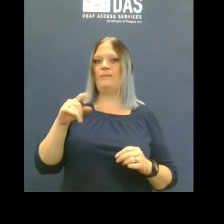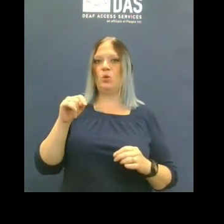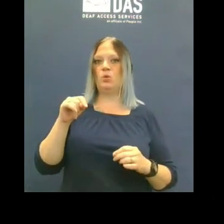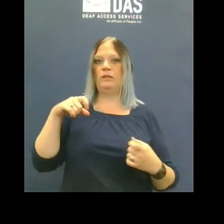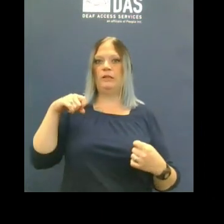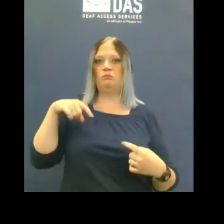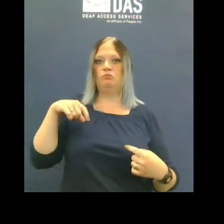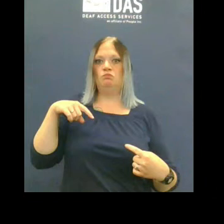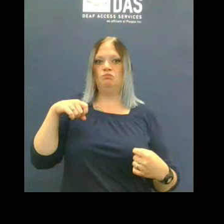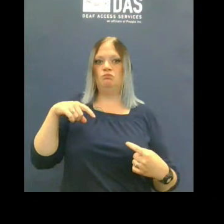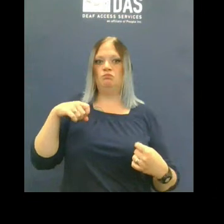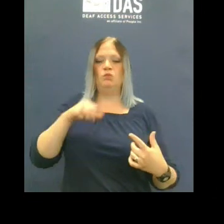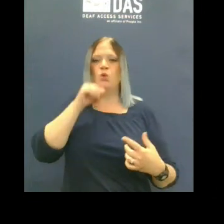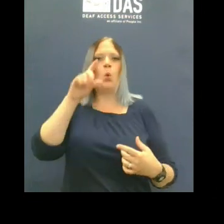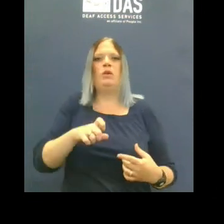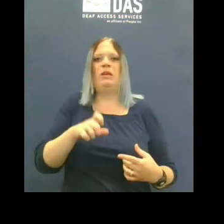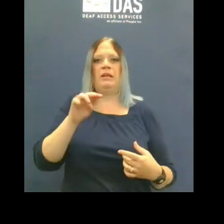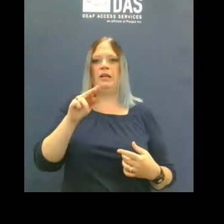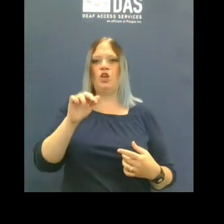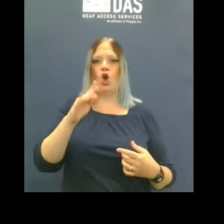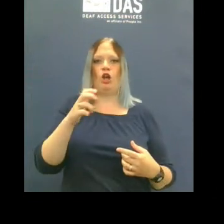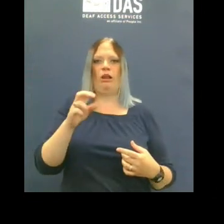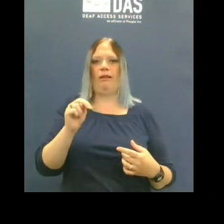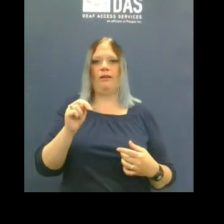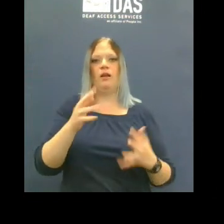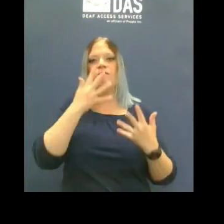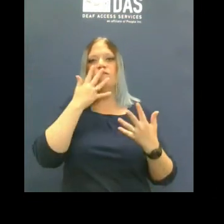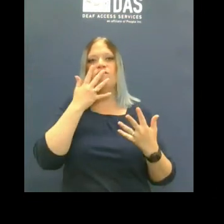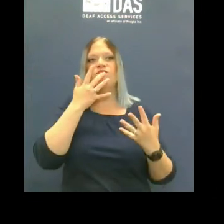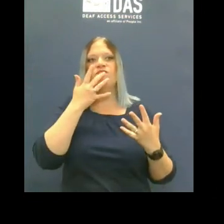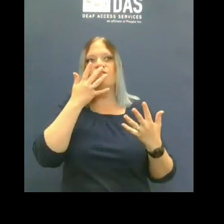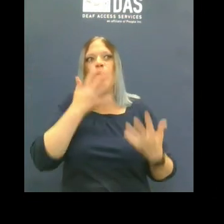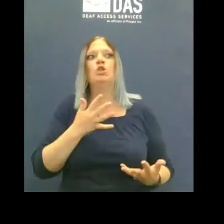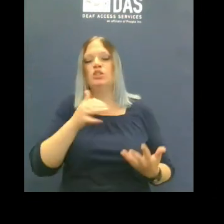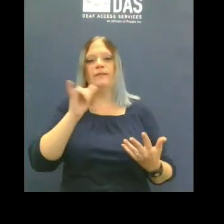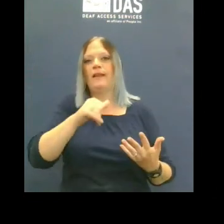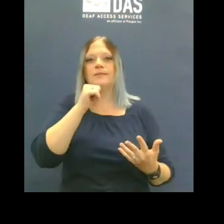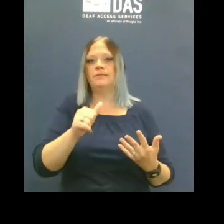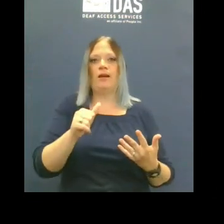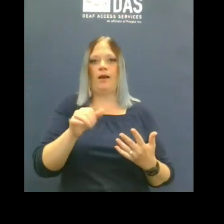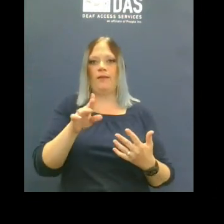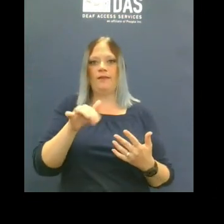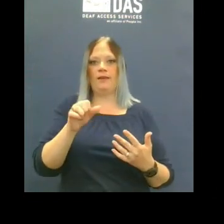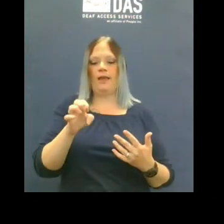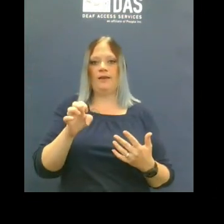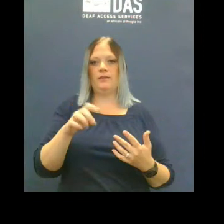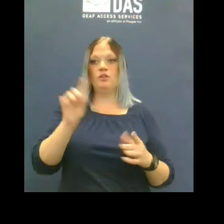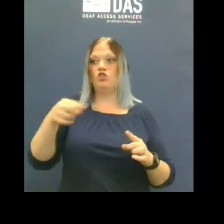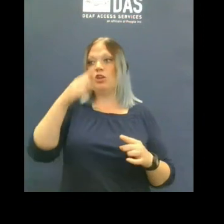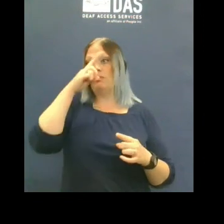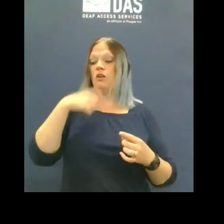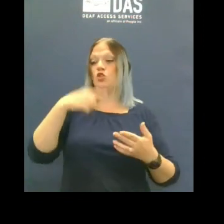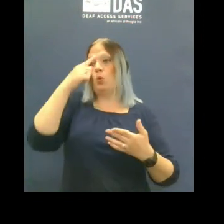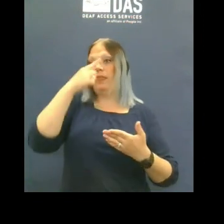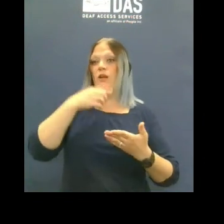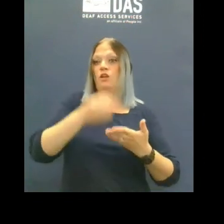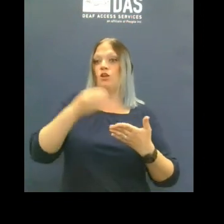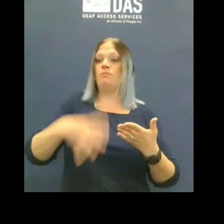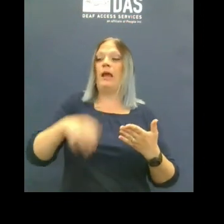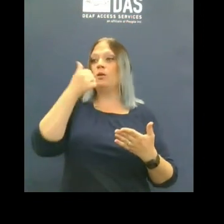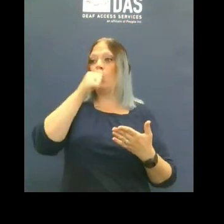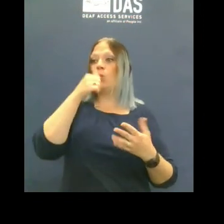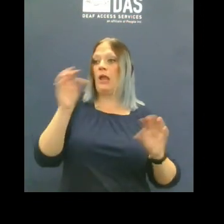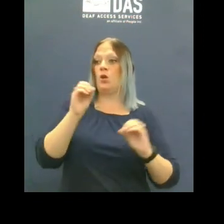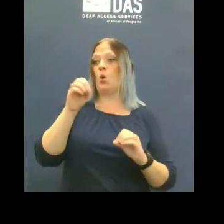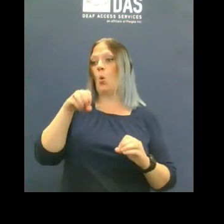Narcan on site. So unfortunately, that's not the case. You can't assume just because you think you're buying cocaine and there's no opioids